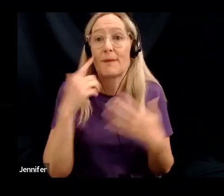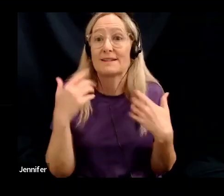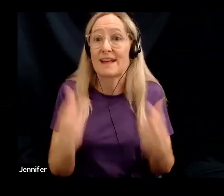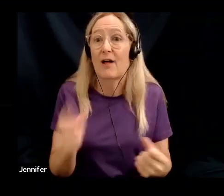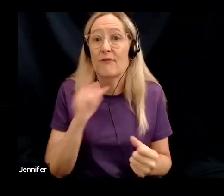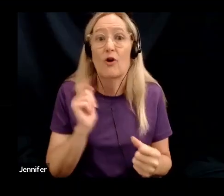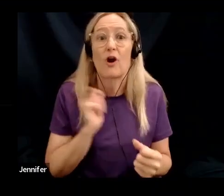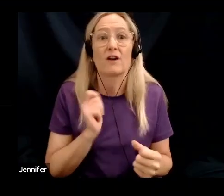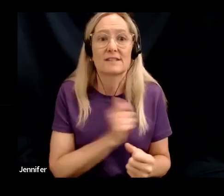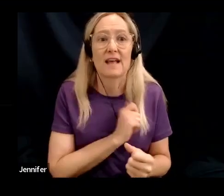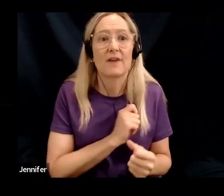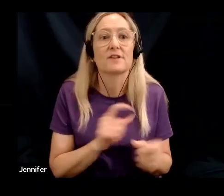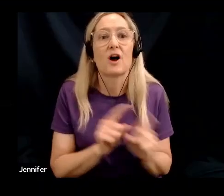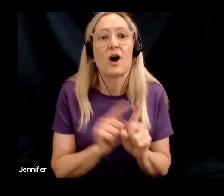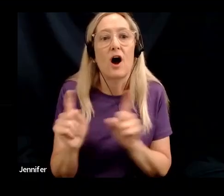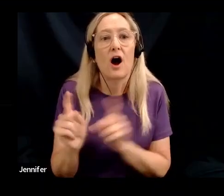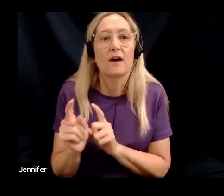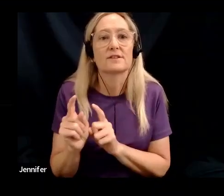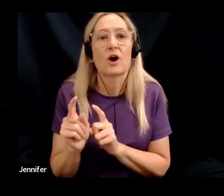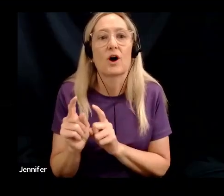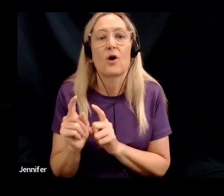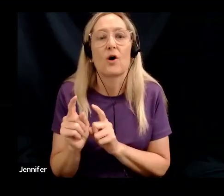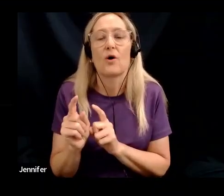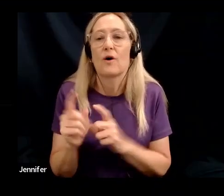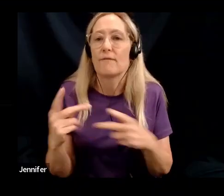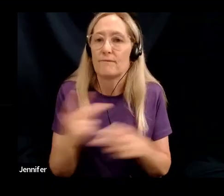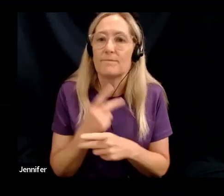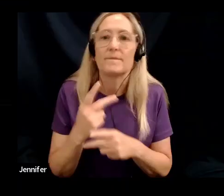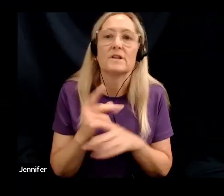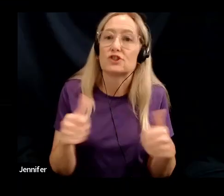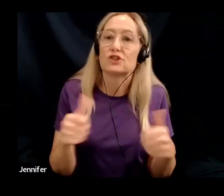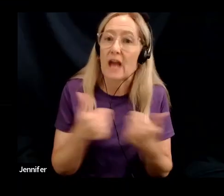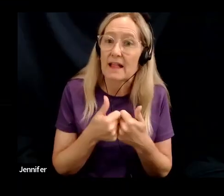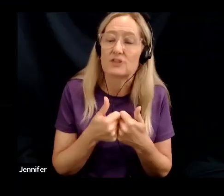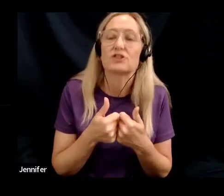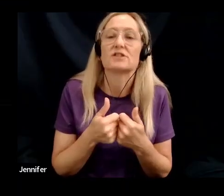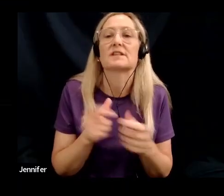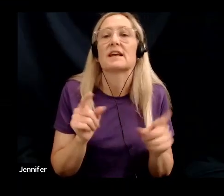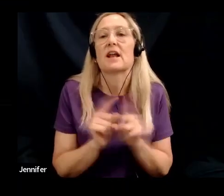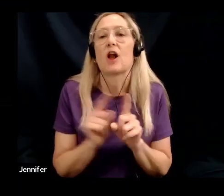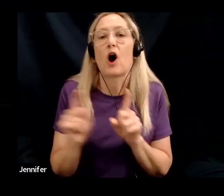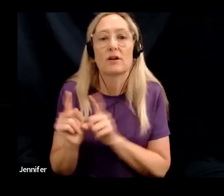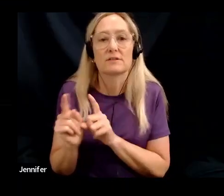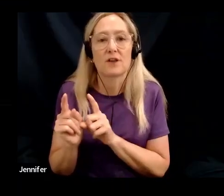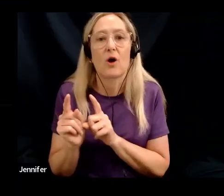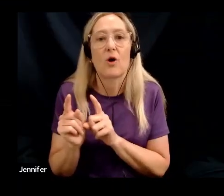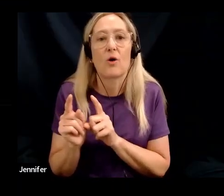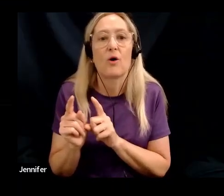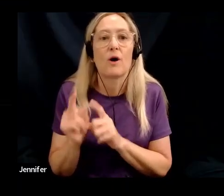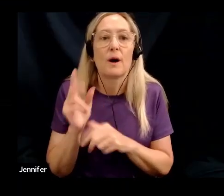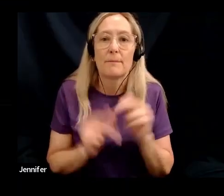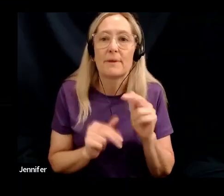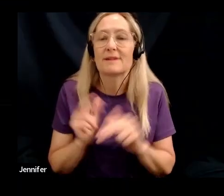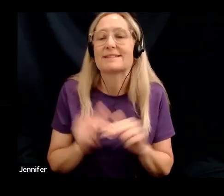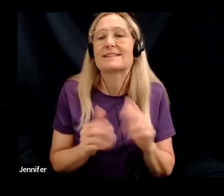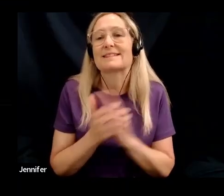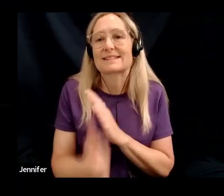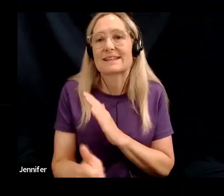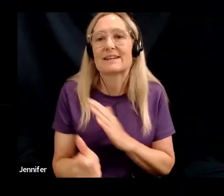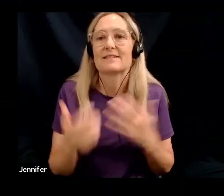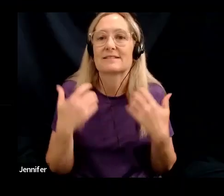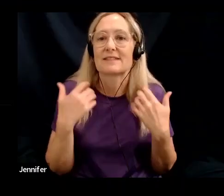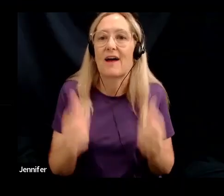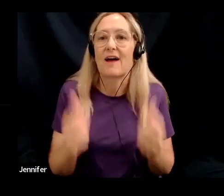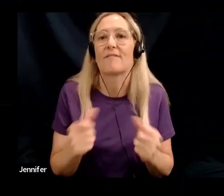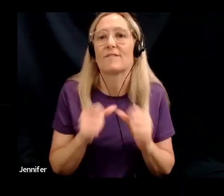ourselves, also, navigating challenges, and then also, building those skills of